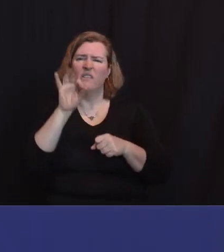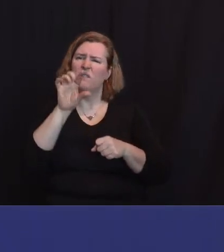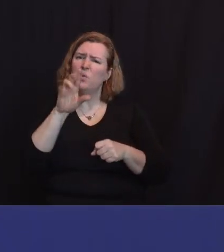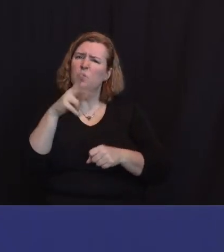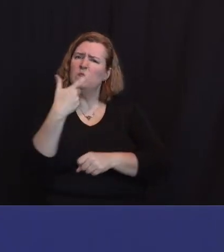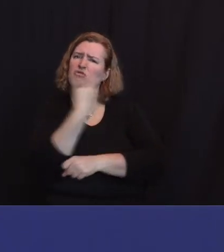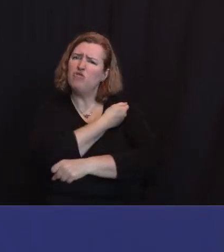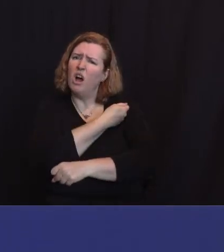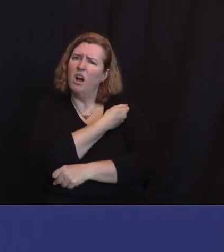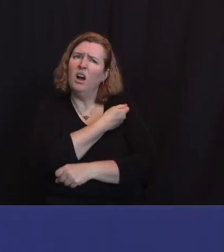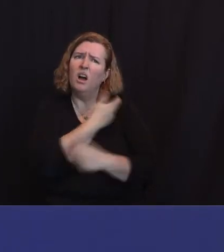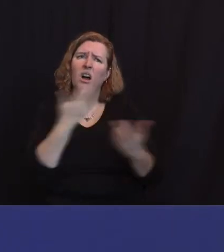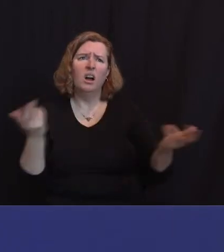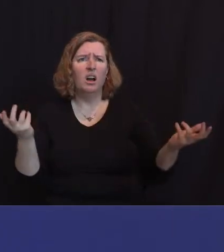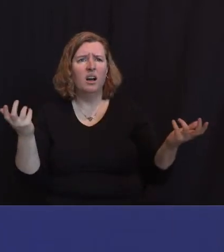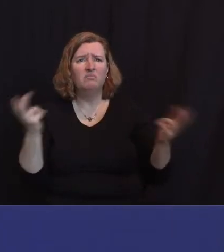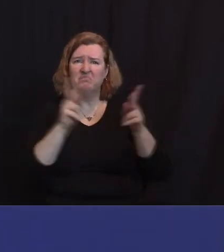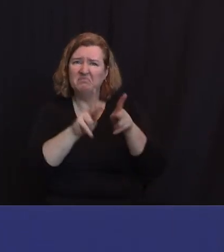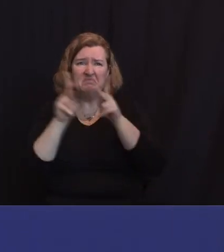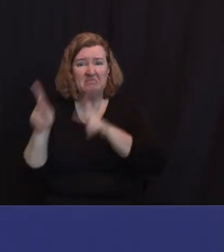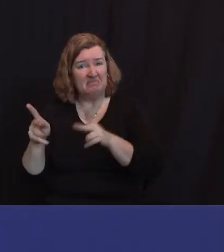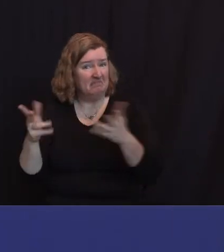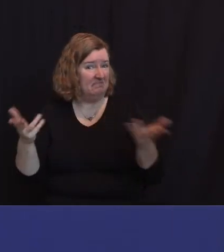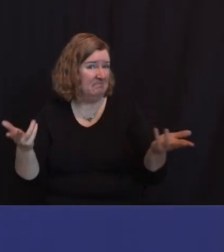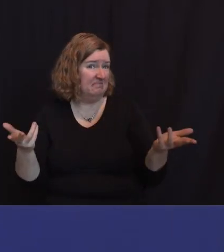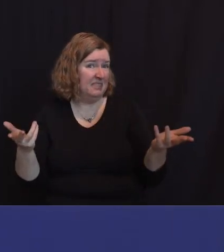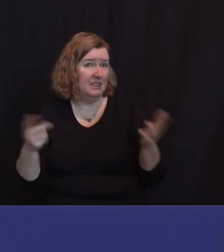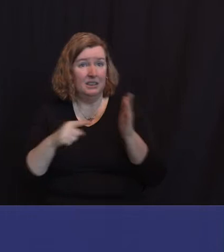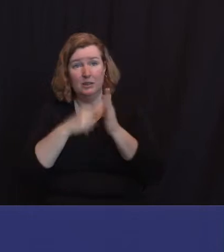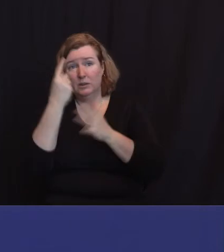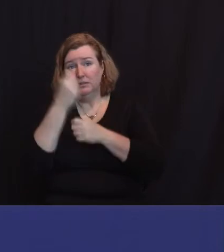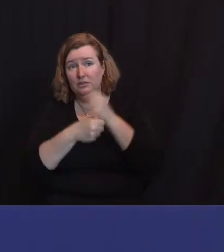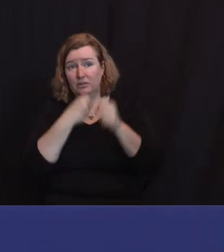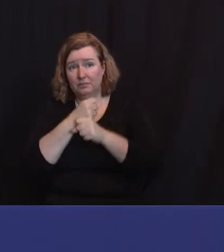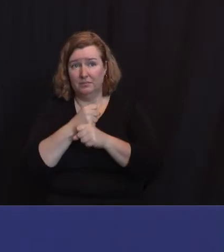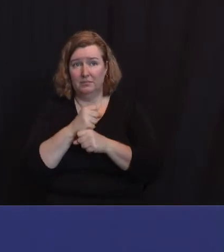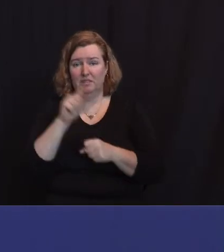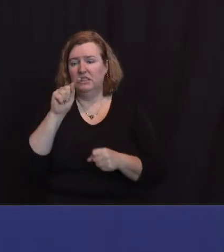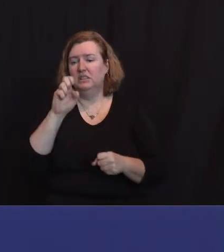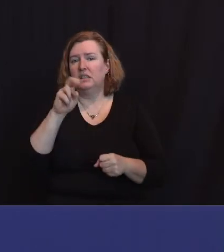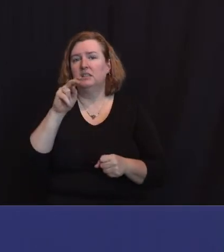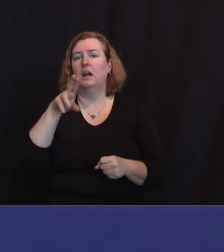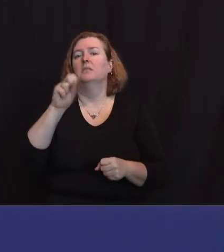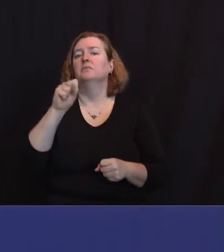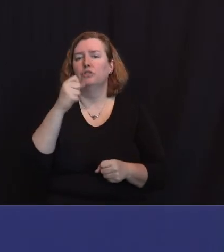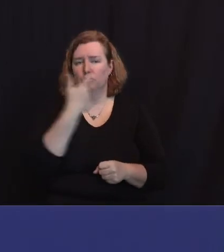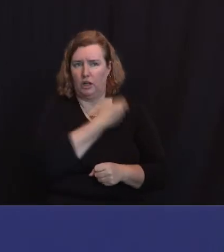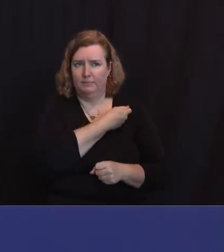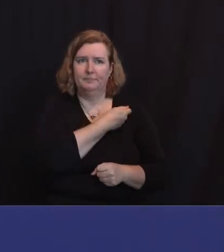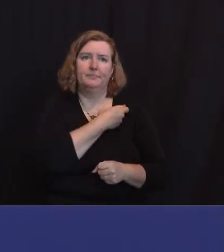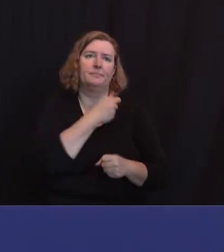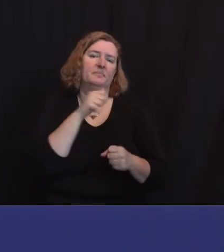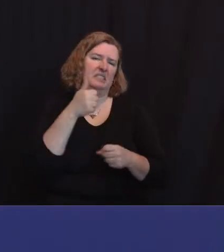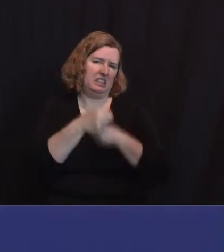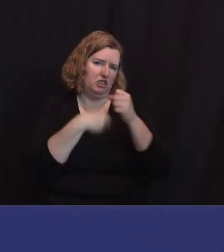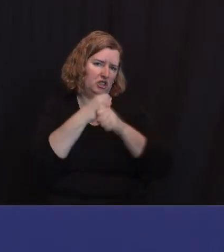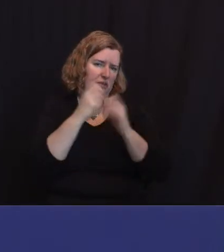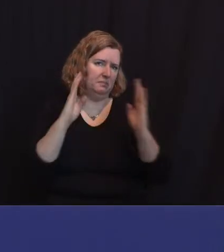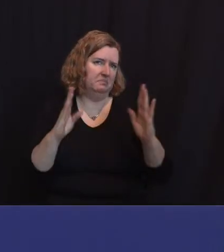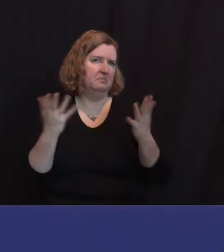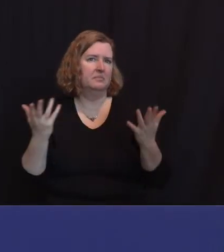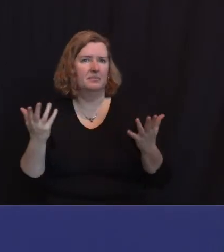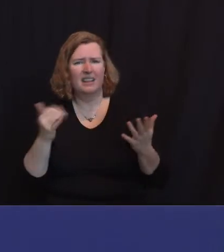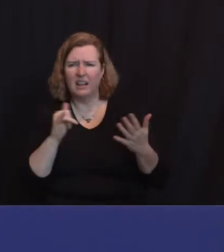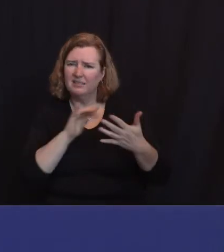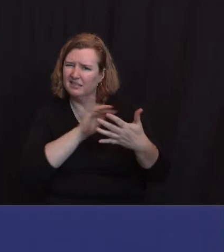a tetanus or once a lifetime, once a 10 years. And thank you. Good to see you, by the way. Matt, nice to see you. Good